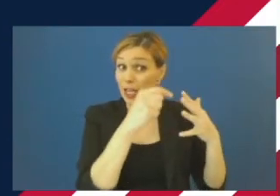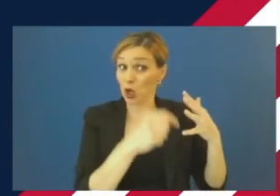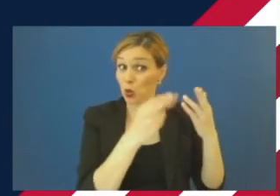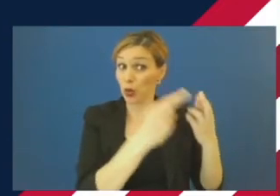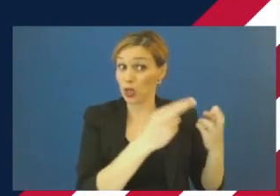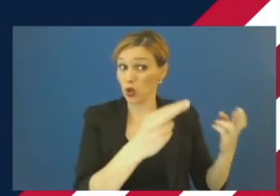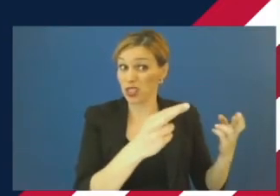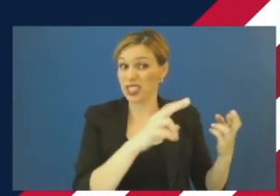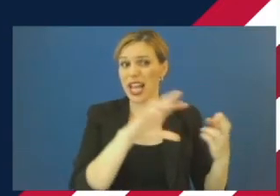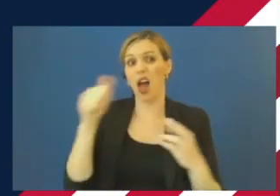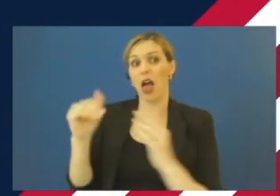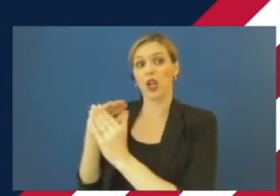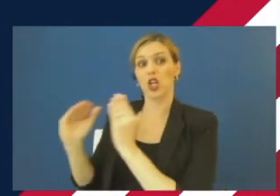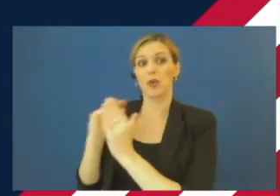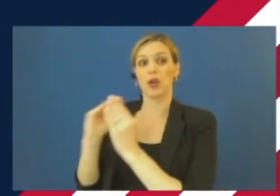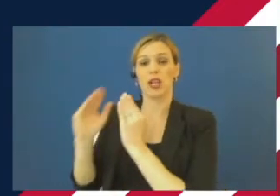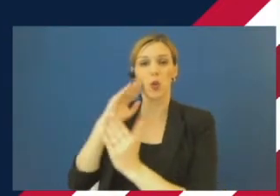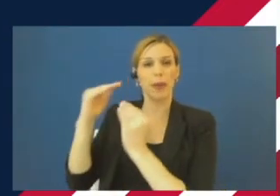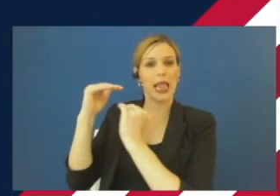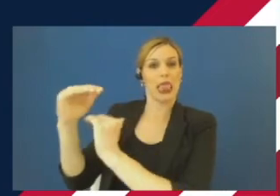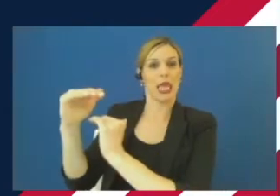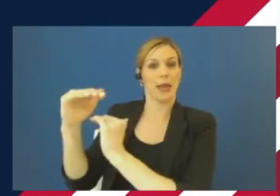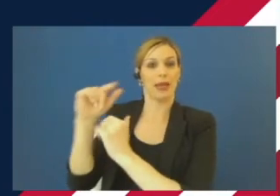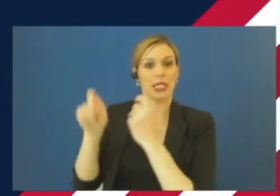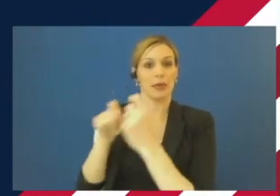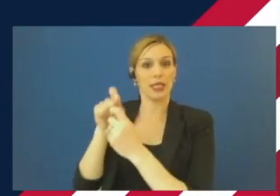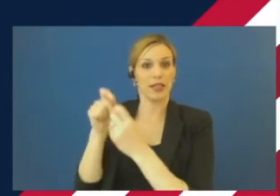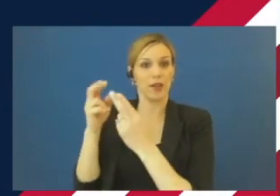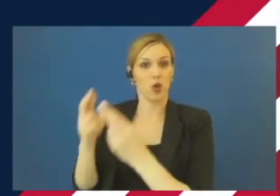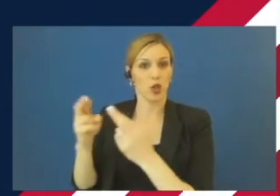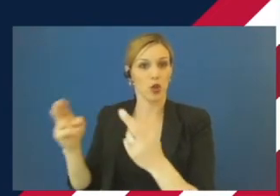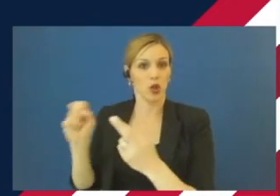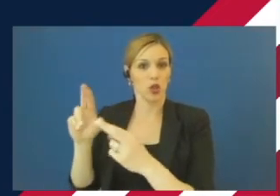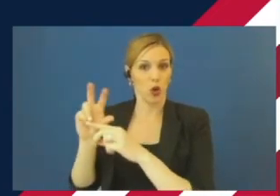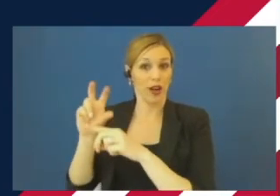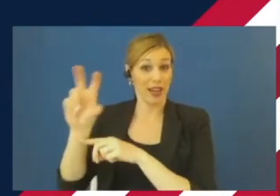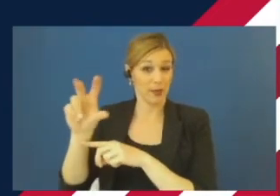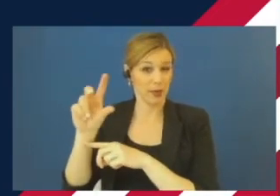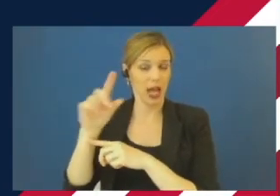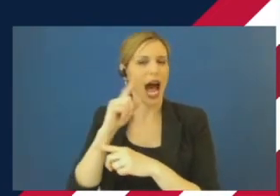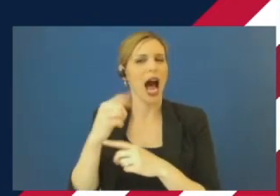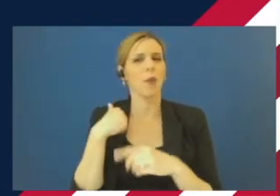certain resources or critical investments. So I'll give you a couple of examples.